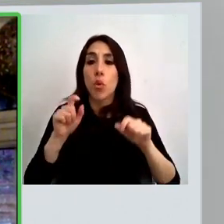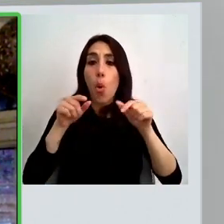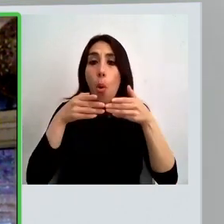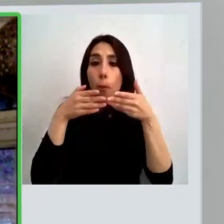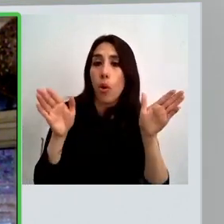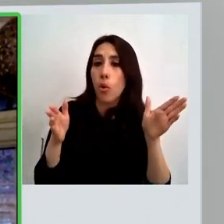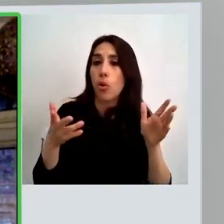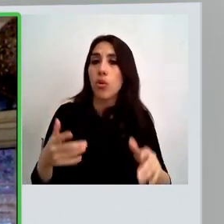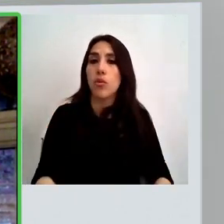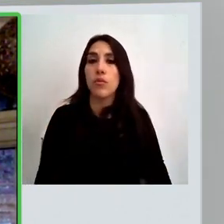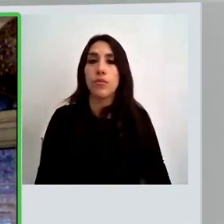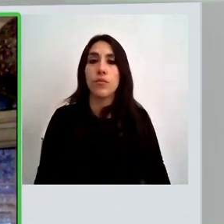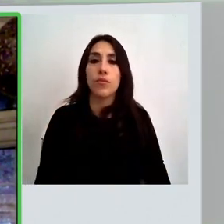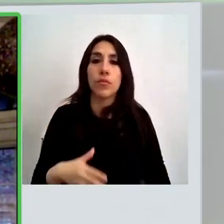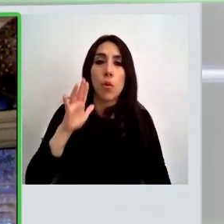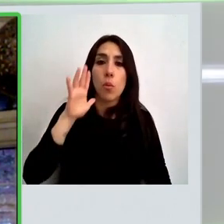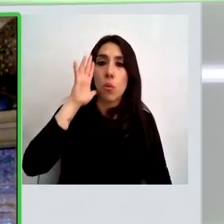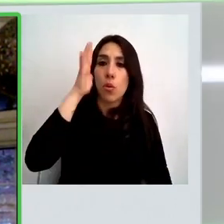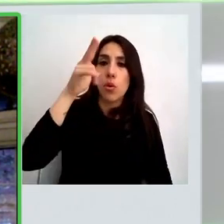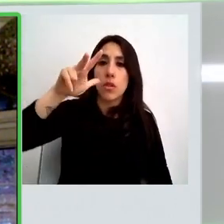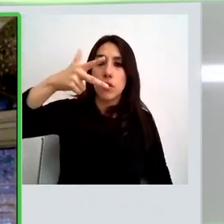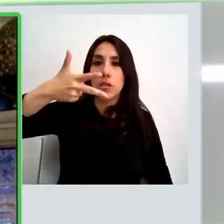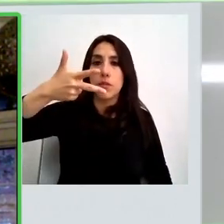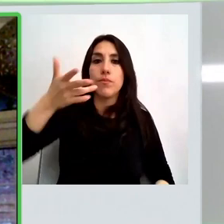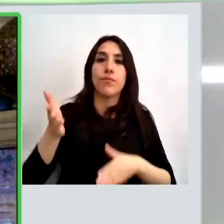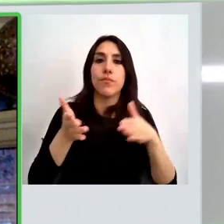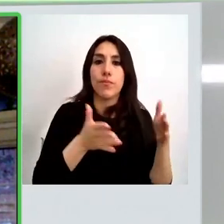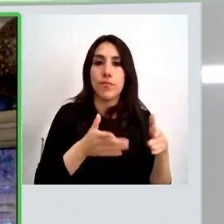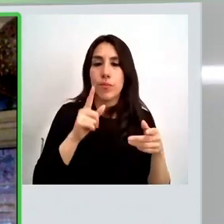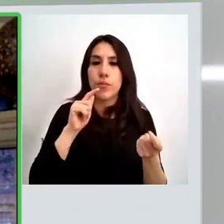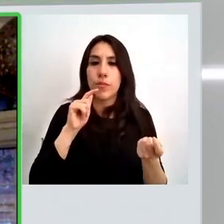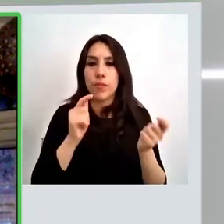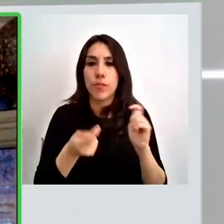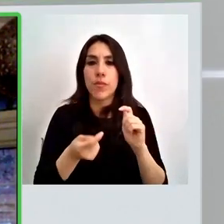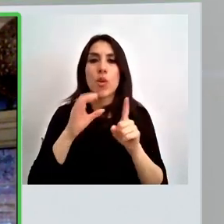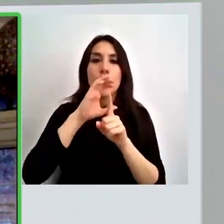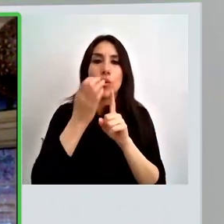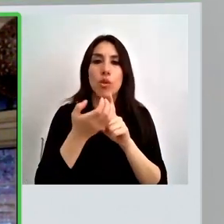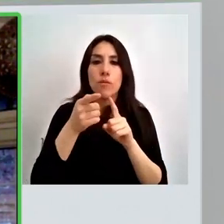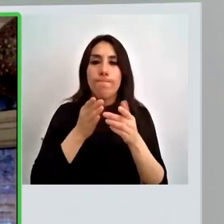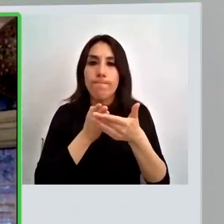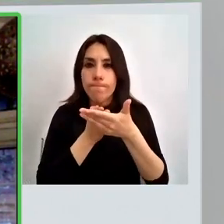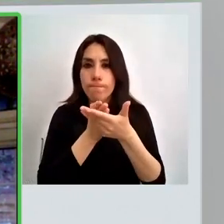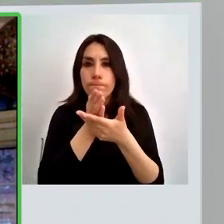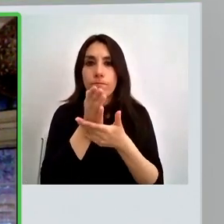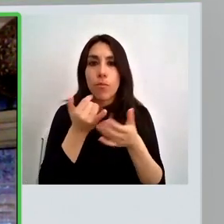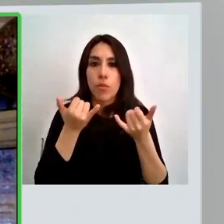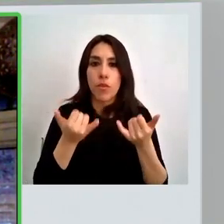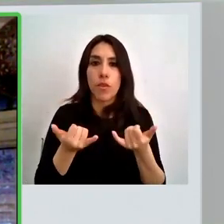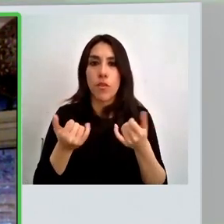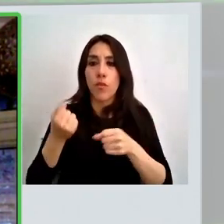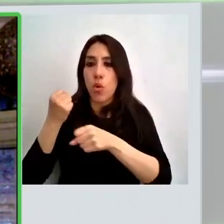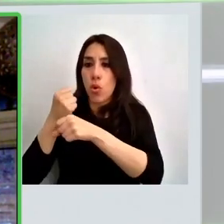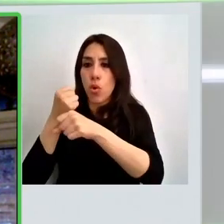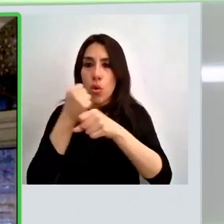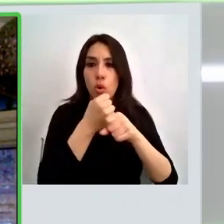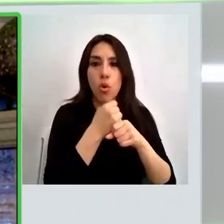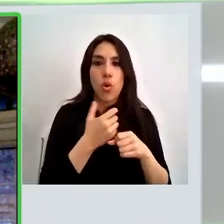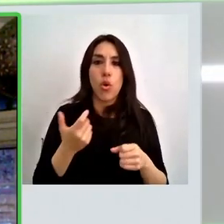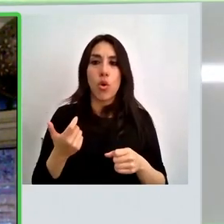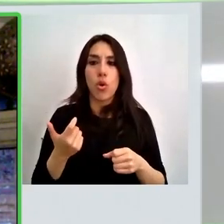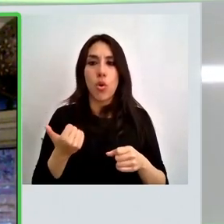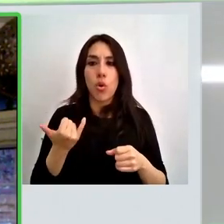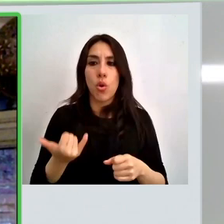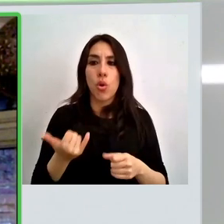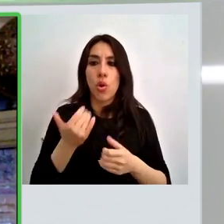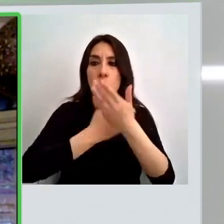to happen, is when employees with disabilities themselves choose to lean into their careers